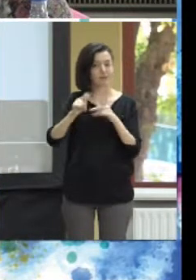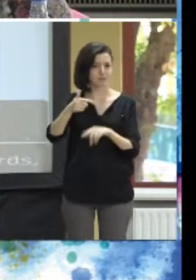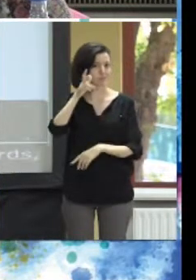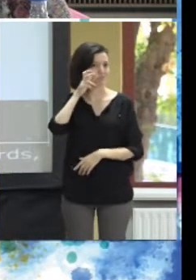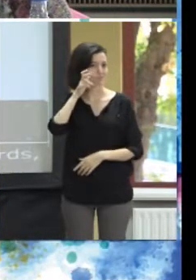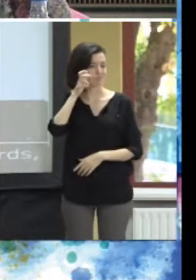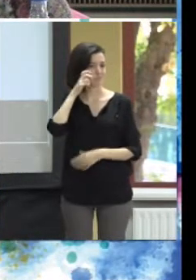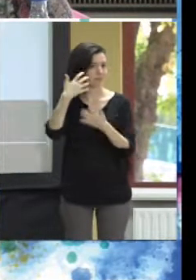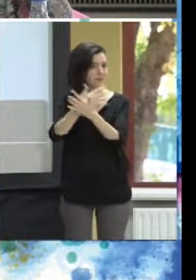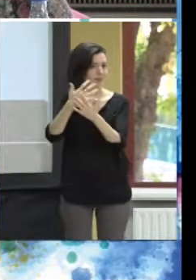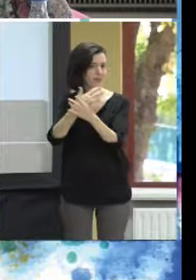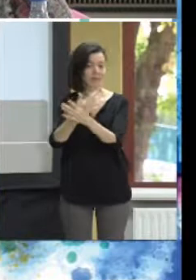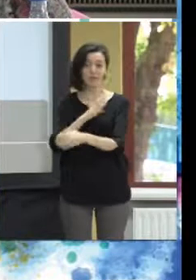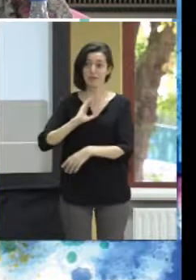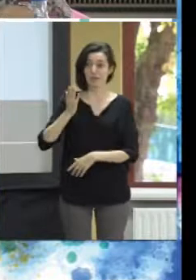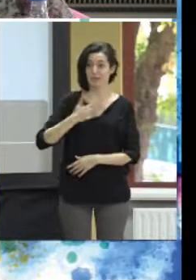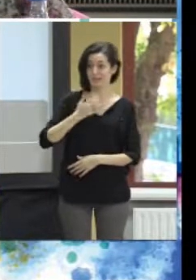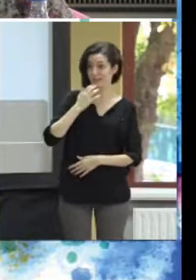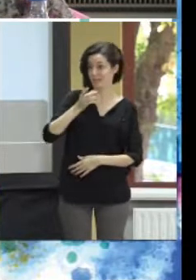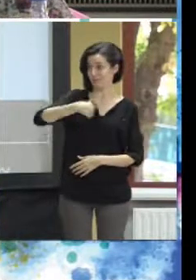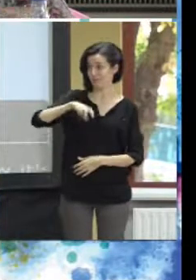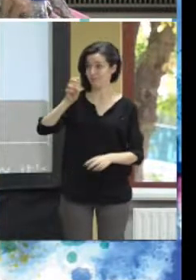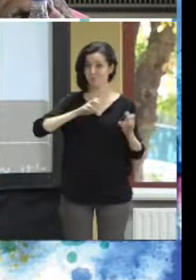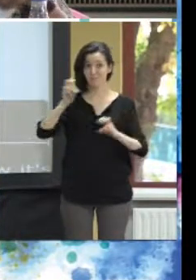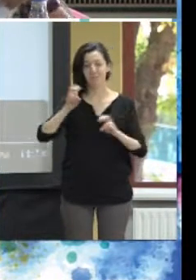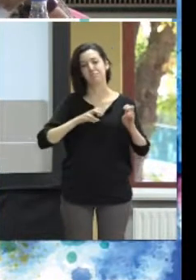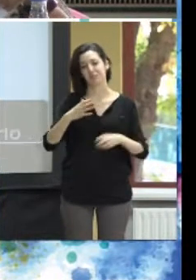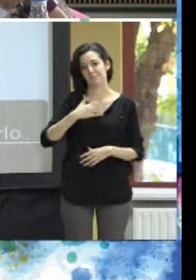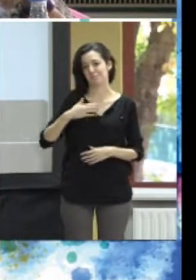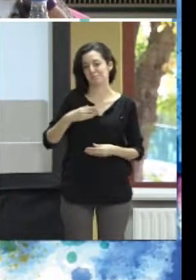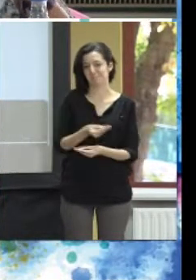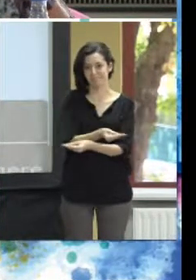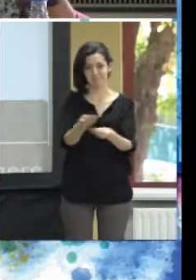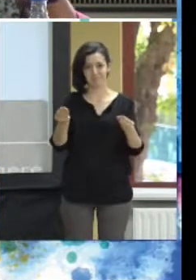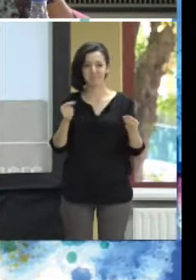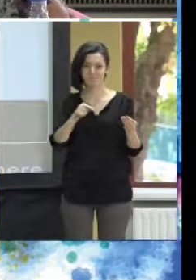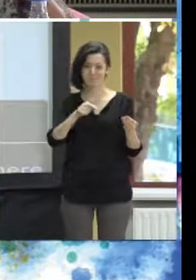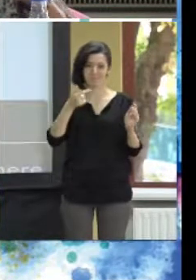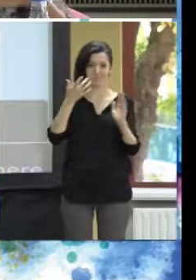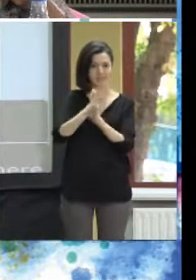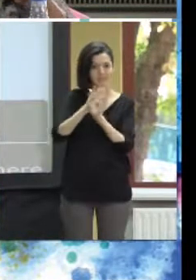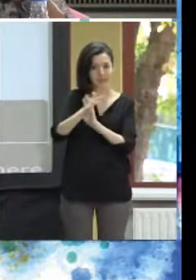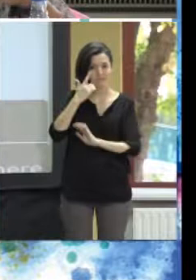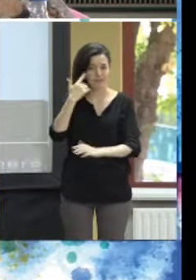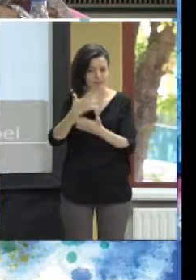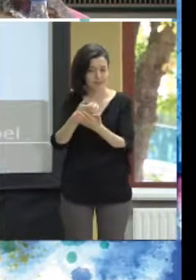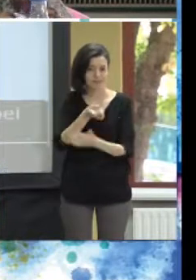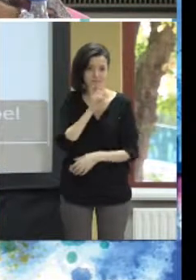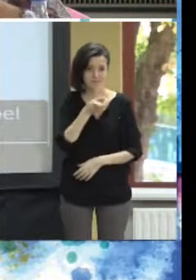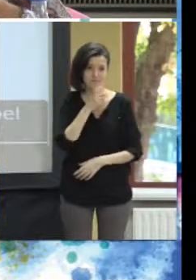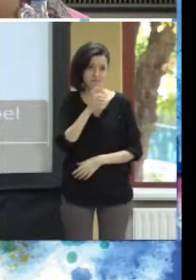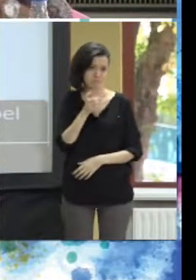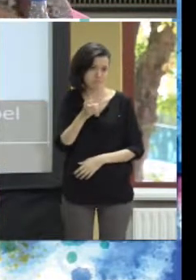audio described. So tomorrow, if you come here, you will get a paper indicating how to download it, and you will be able